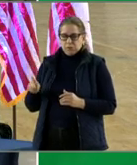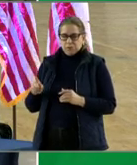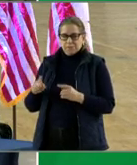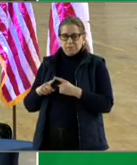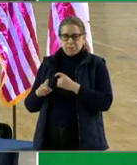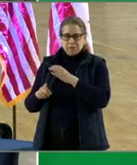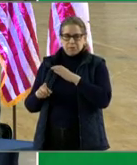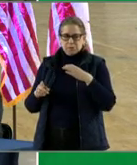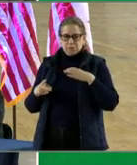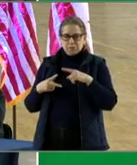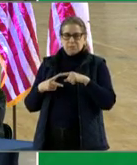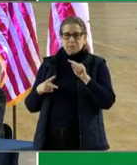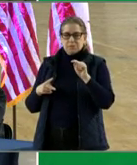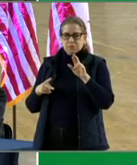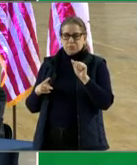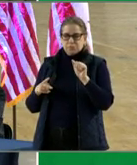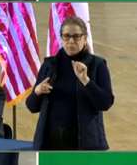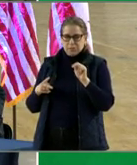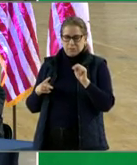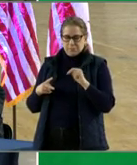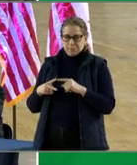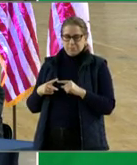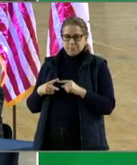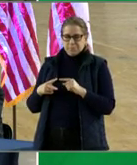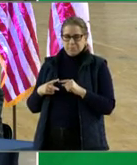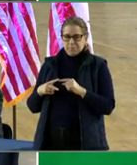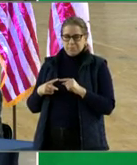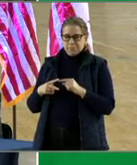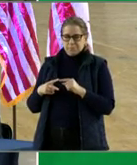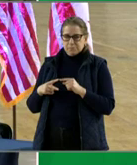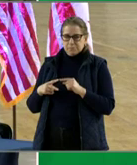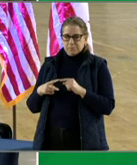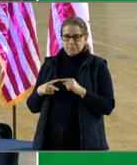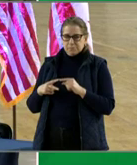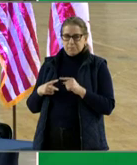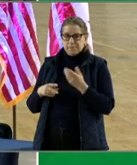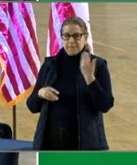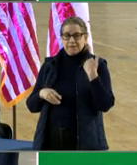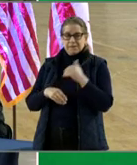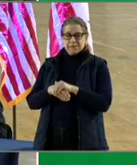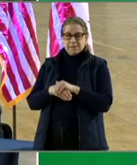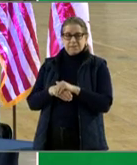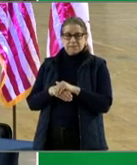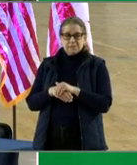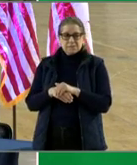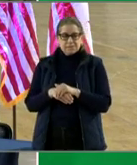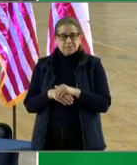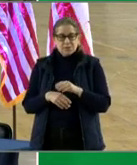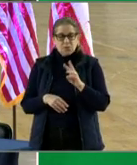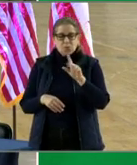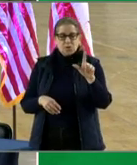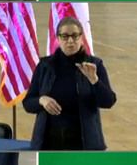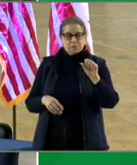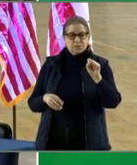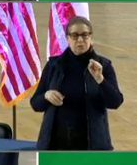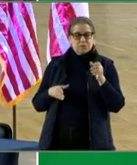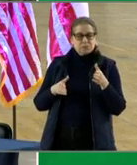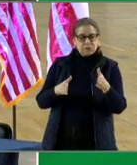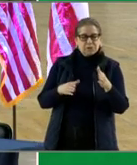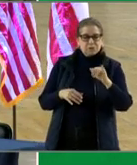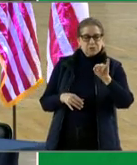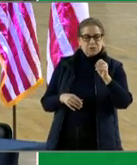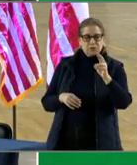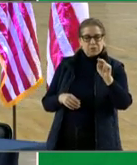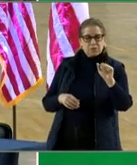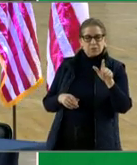White. If I understand this correctly, last night the Wall Street Journal reported that 1 out of 5 tests showed a positive reaction